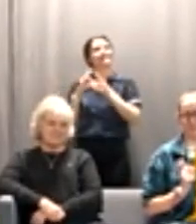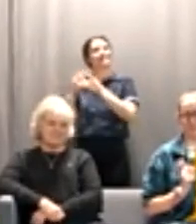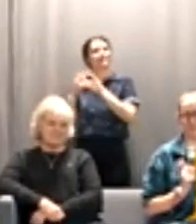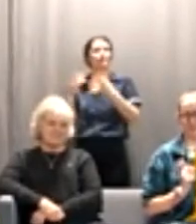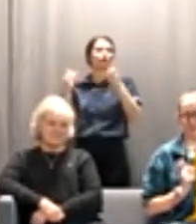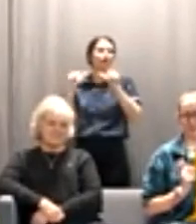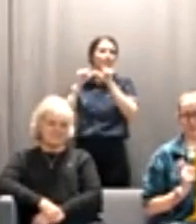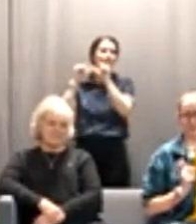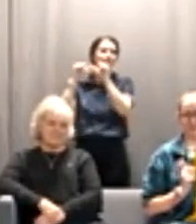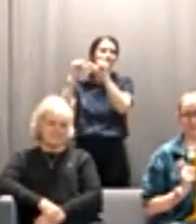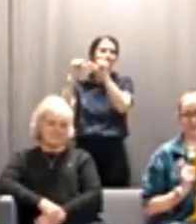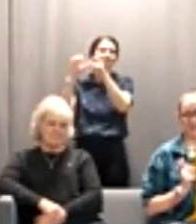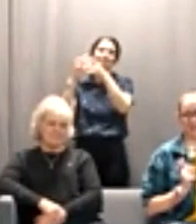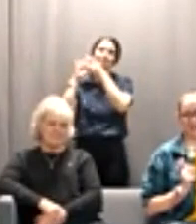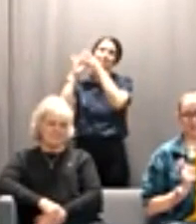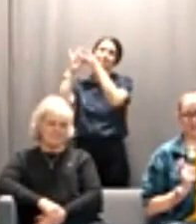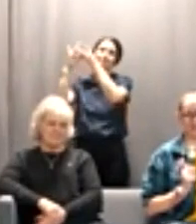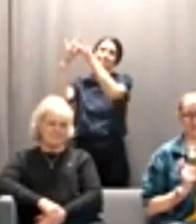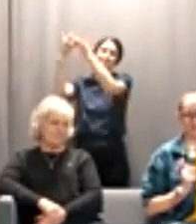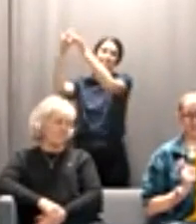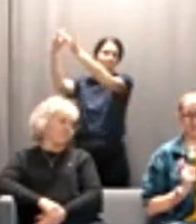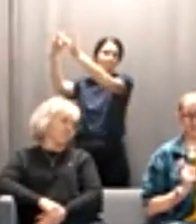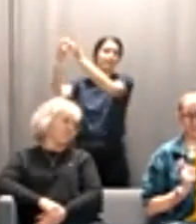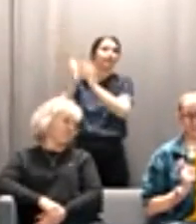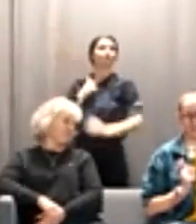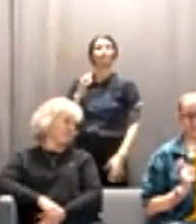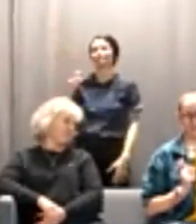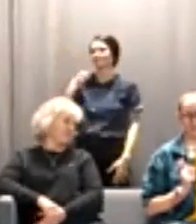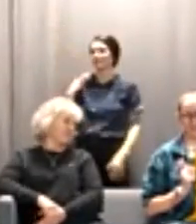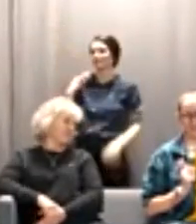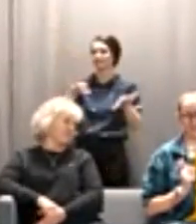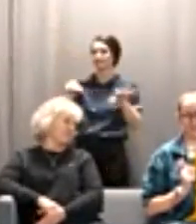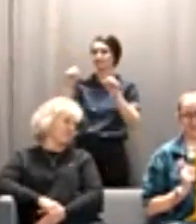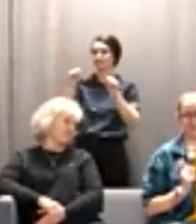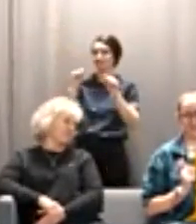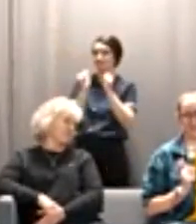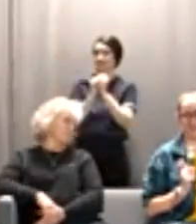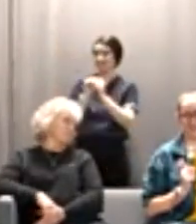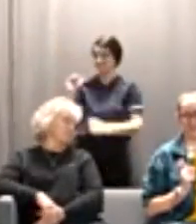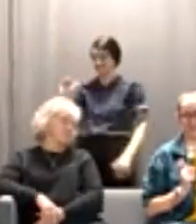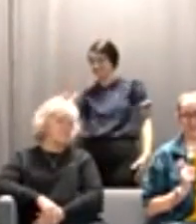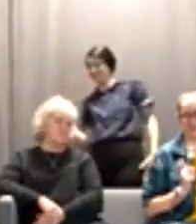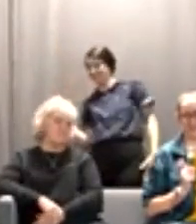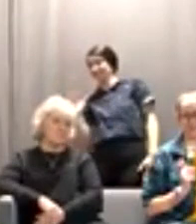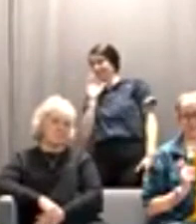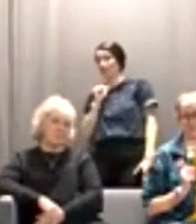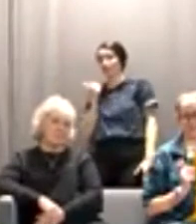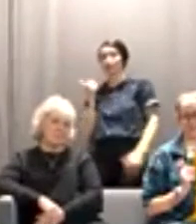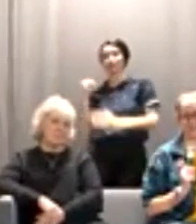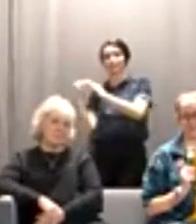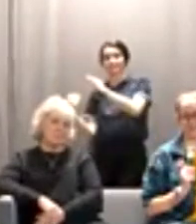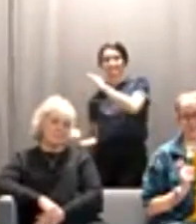those generations going. Like, I volunteer in the summer with like little, like under 10-year-olds,